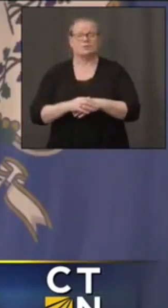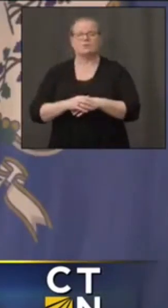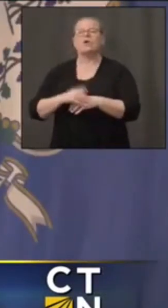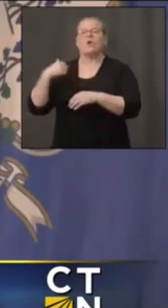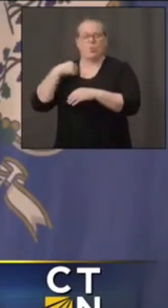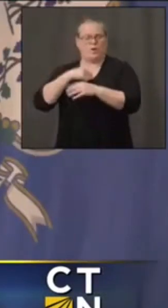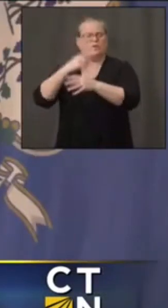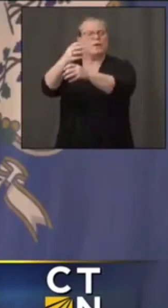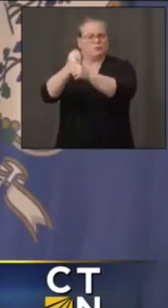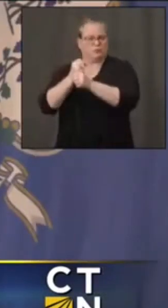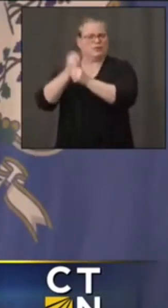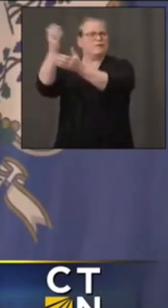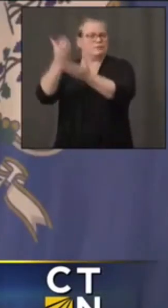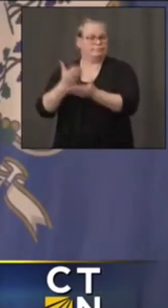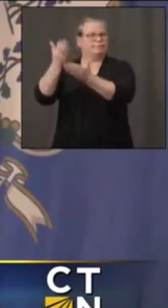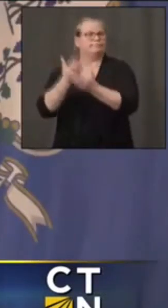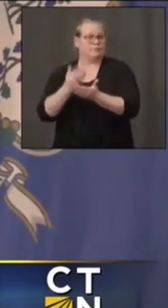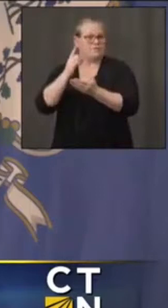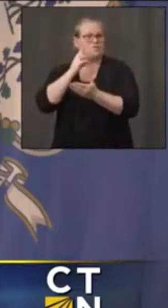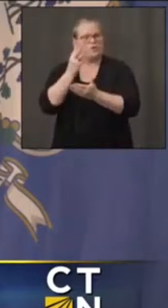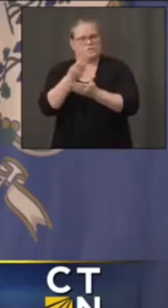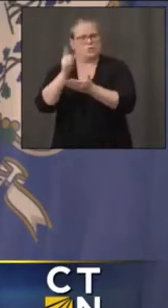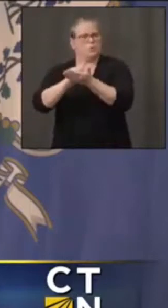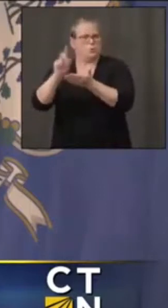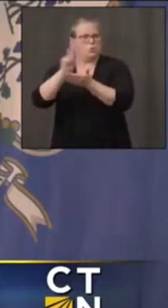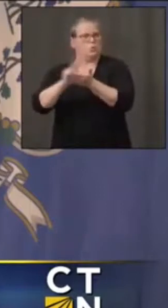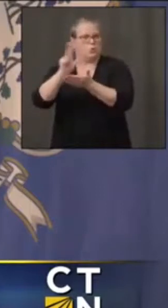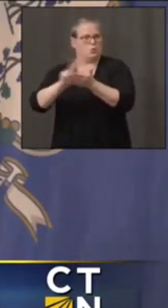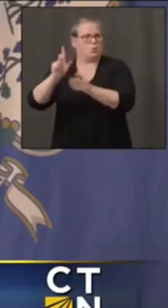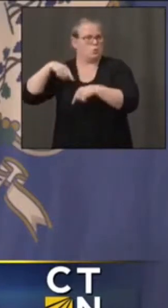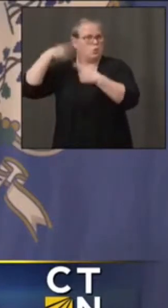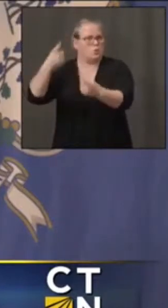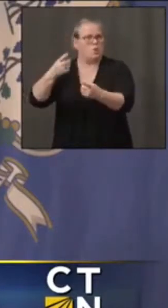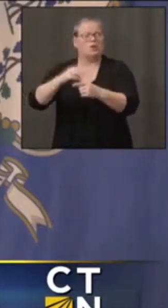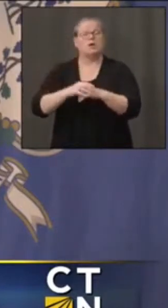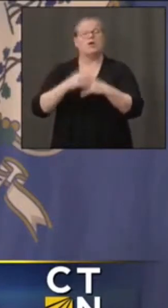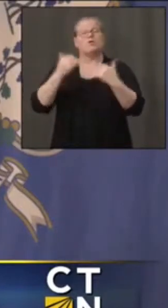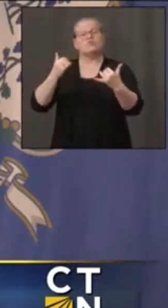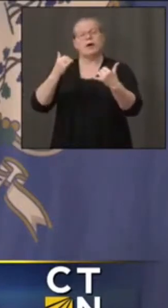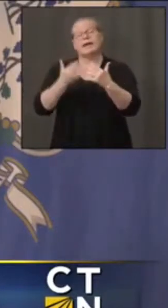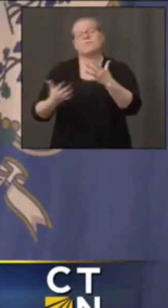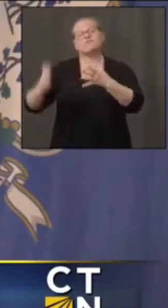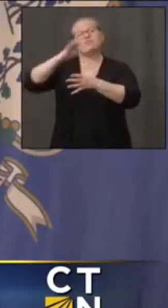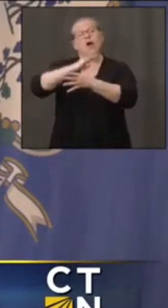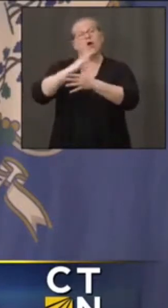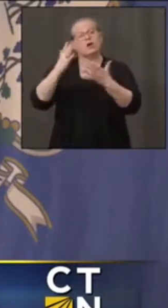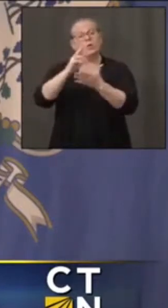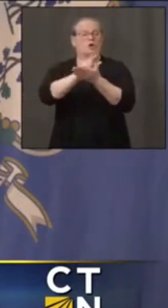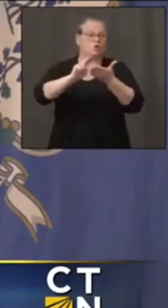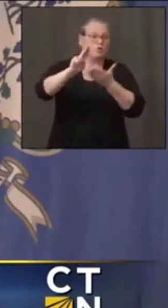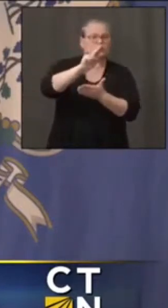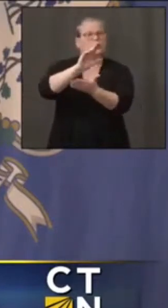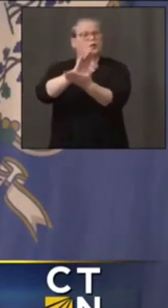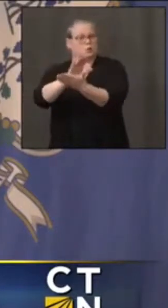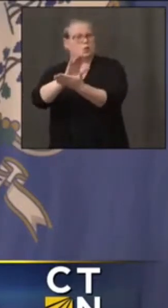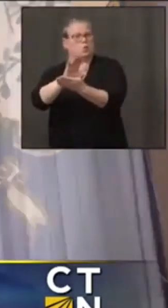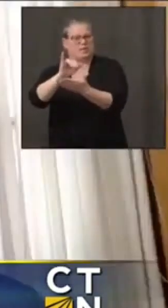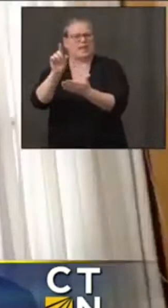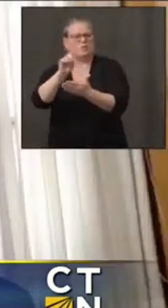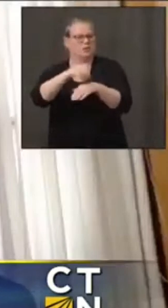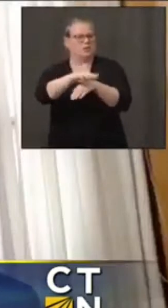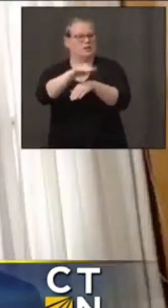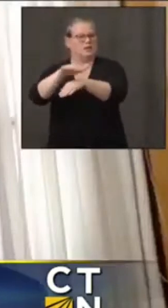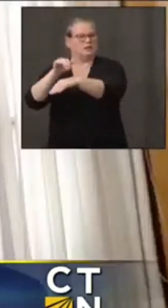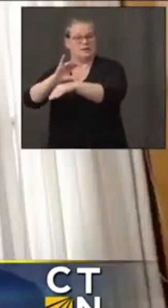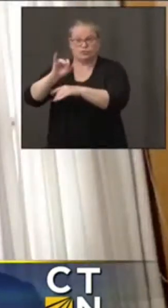weeks. Right now, we're prioritizing universities and schools. Josh, you want to jump in? Yeah, no, that's correct.